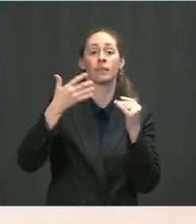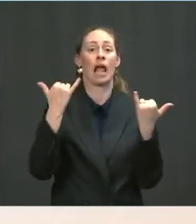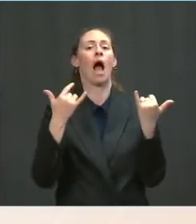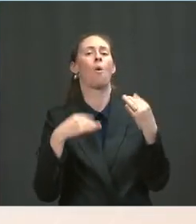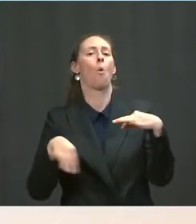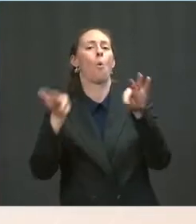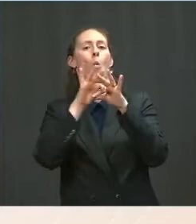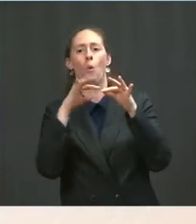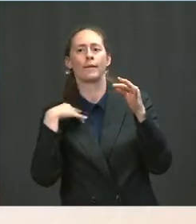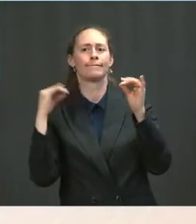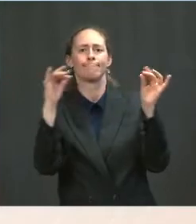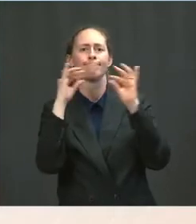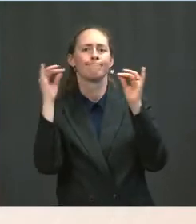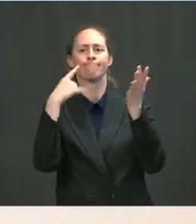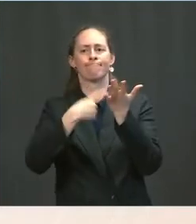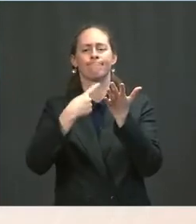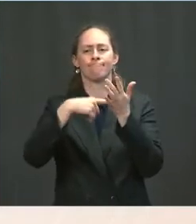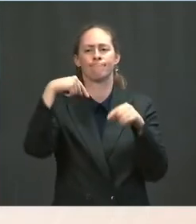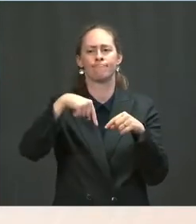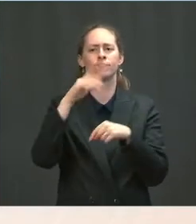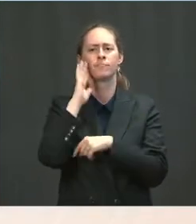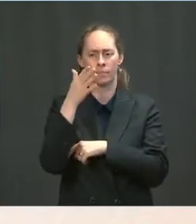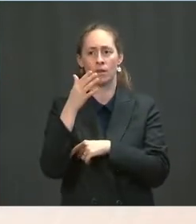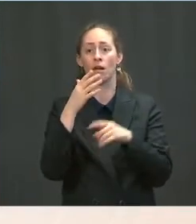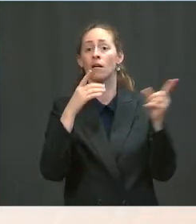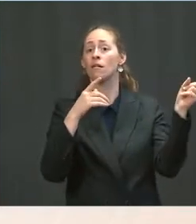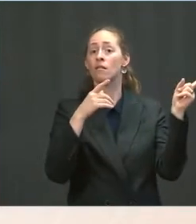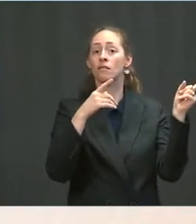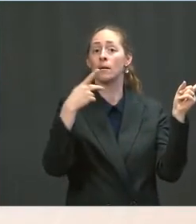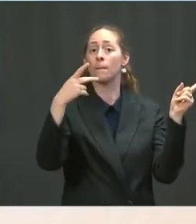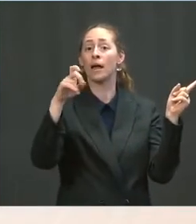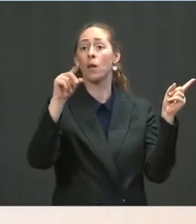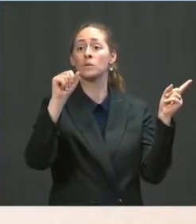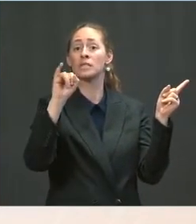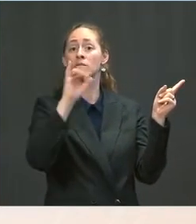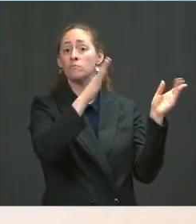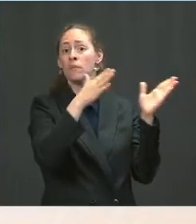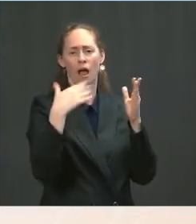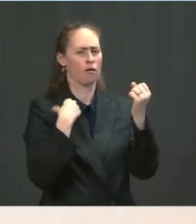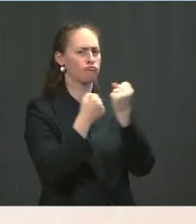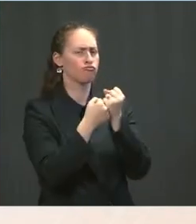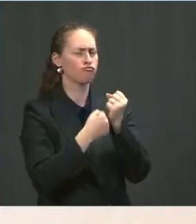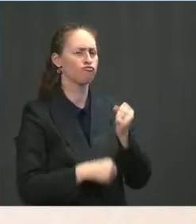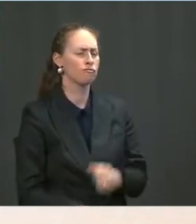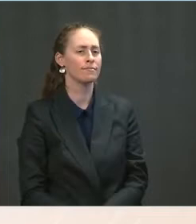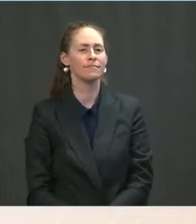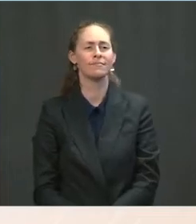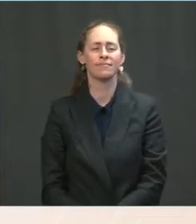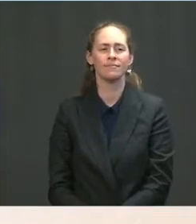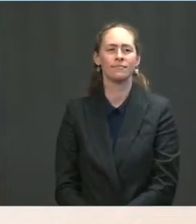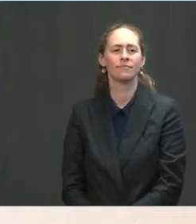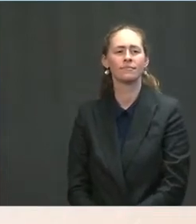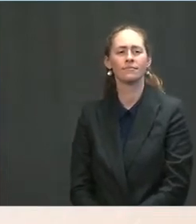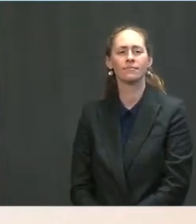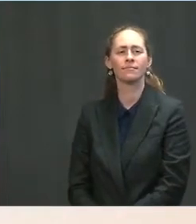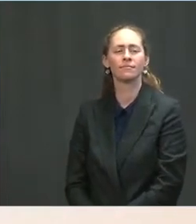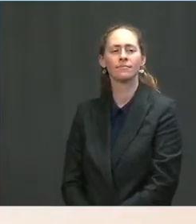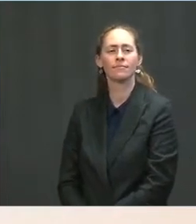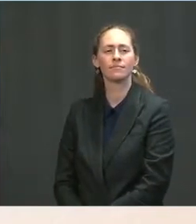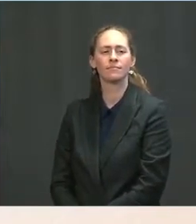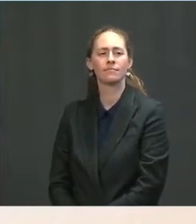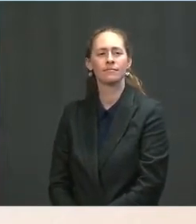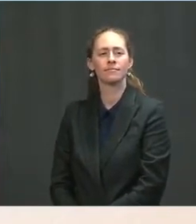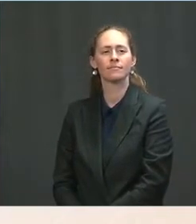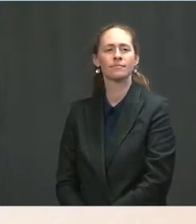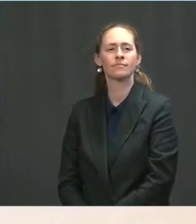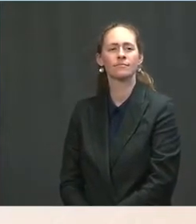support what Speaker Pelosi is trying to do now. Do you have any response to Congresswoman Ocasio-Cortez calling your handling